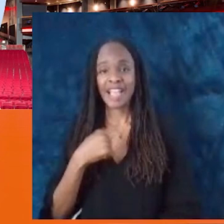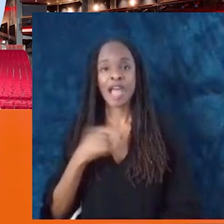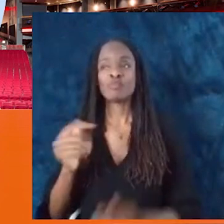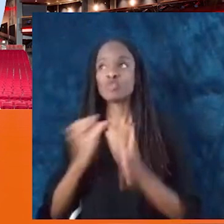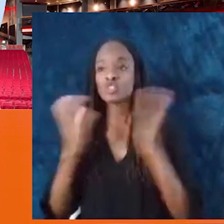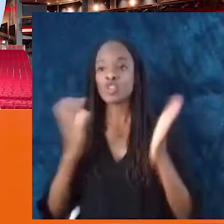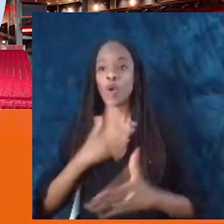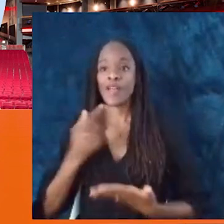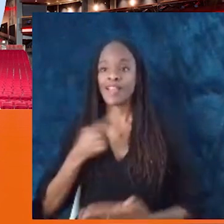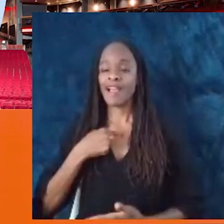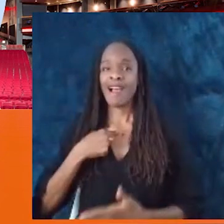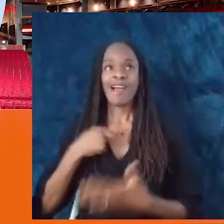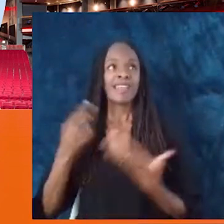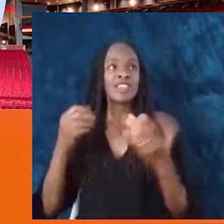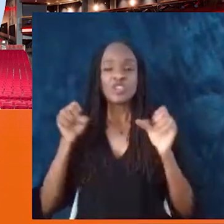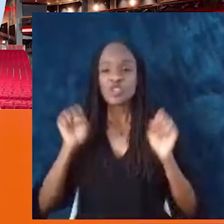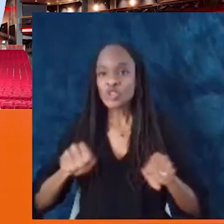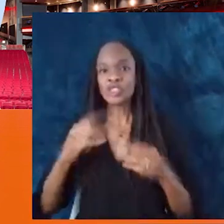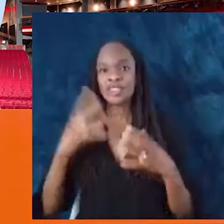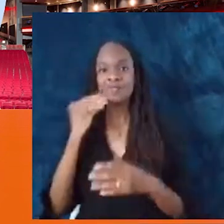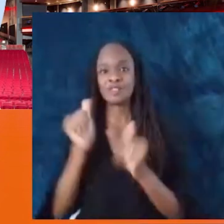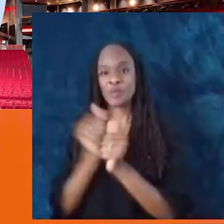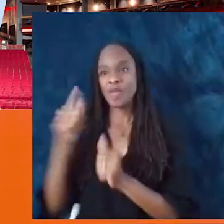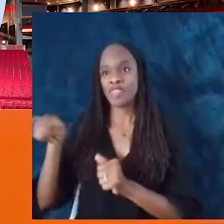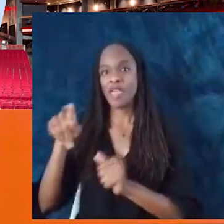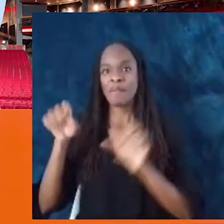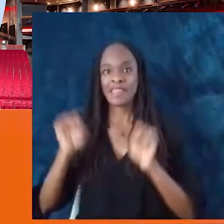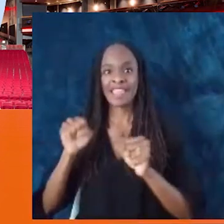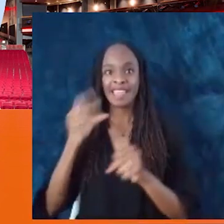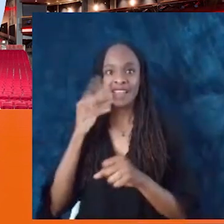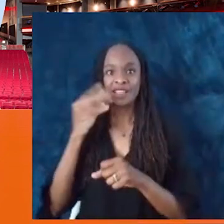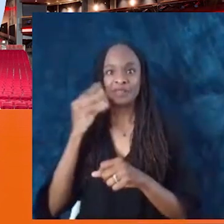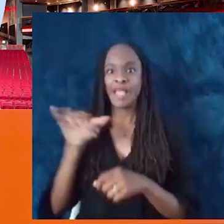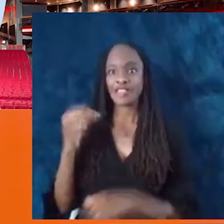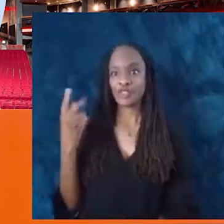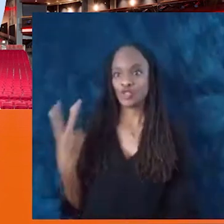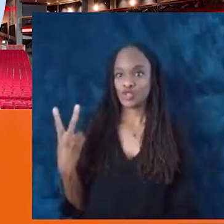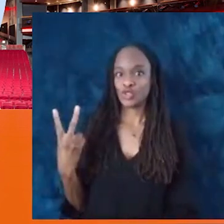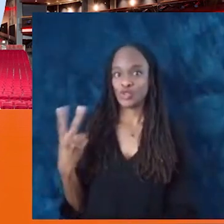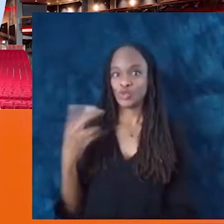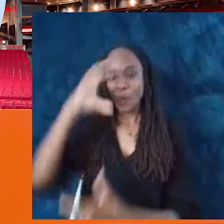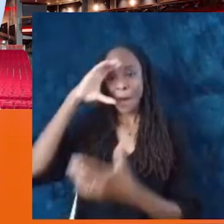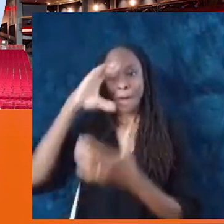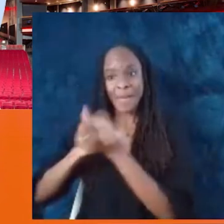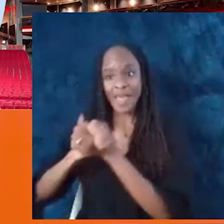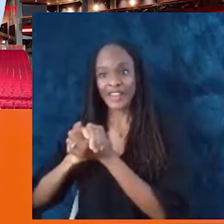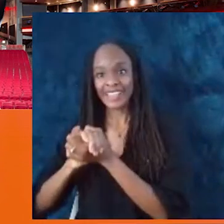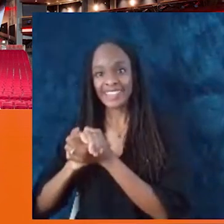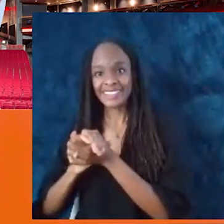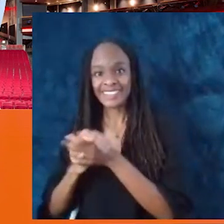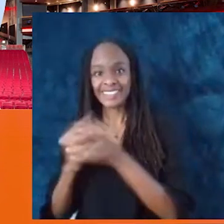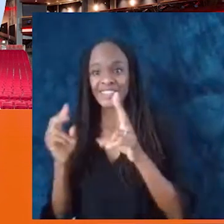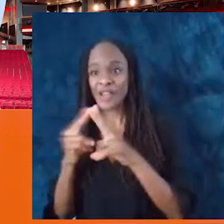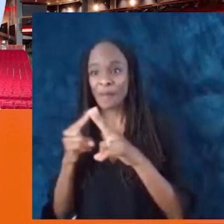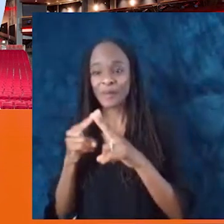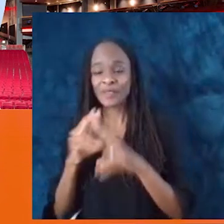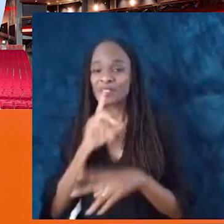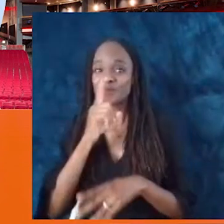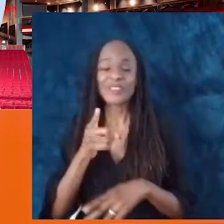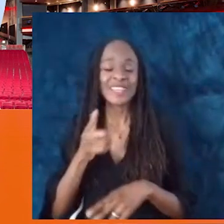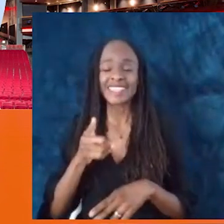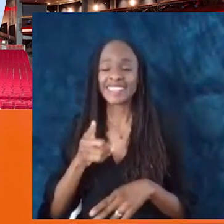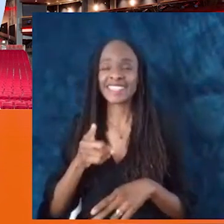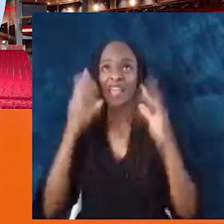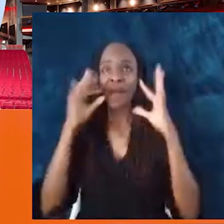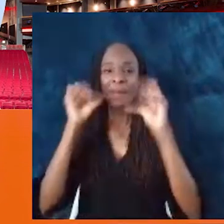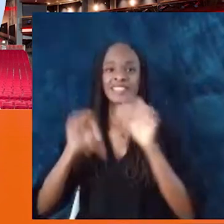to experience it with them, and that we're getting to experience this as two married couples who, it was amazing to just find another couple